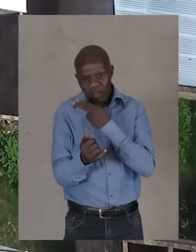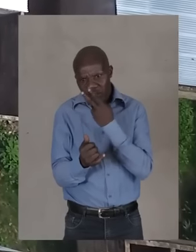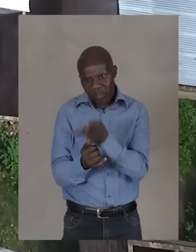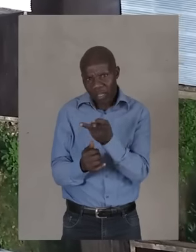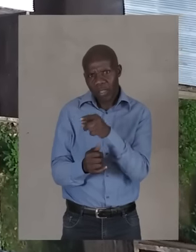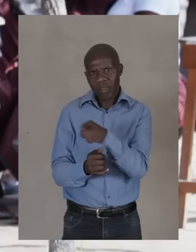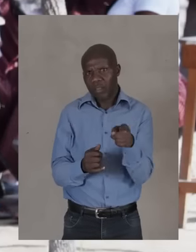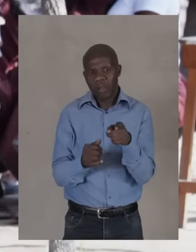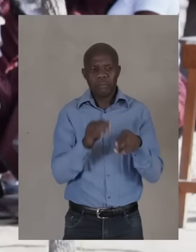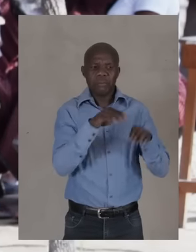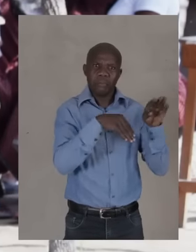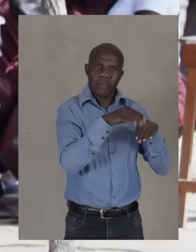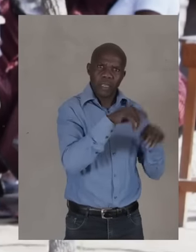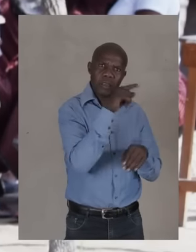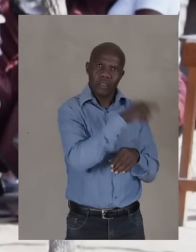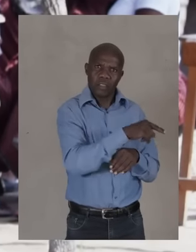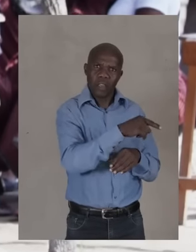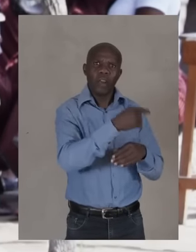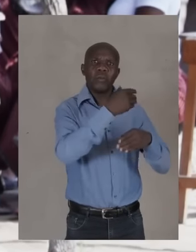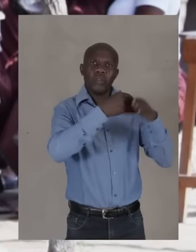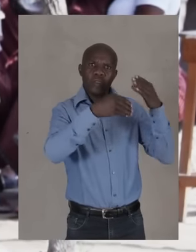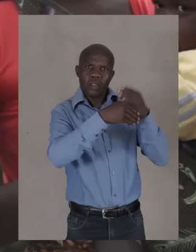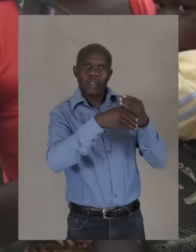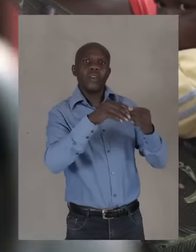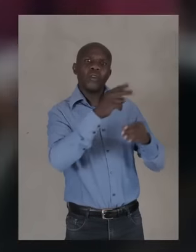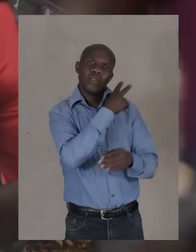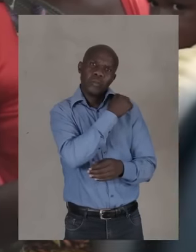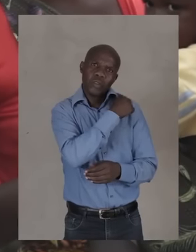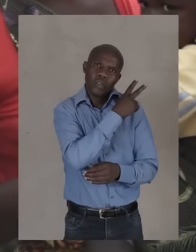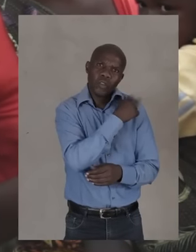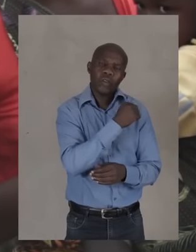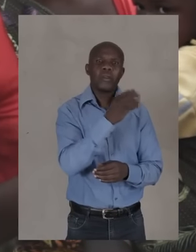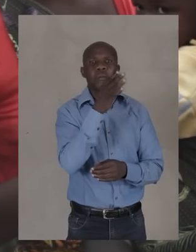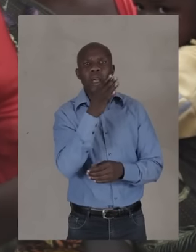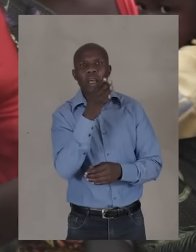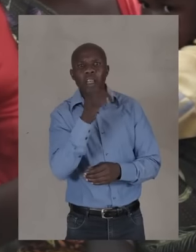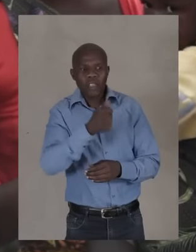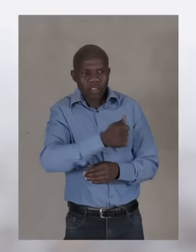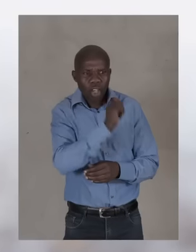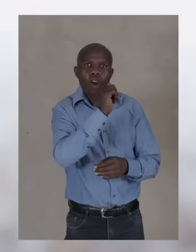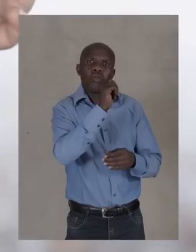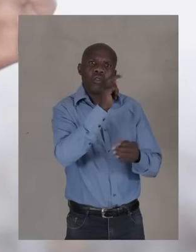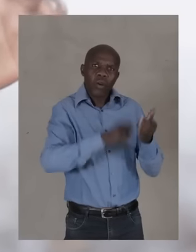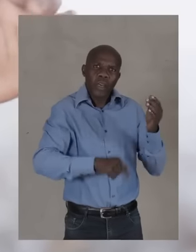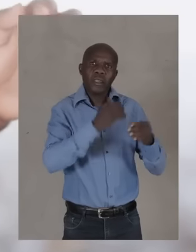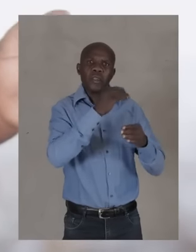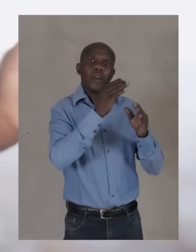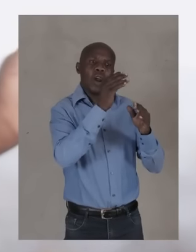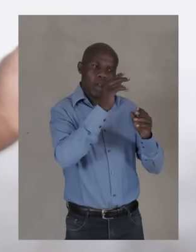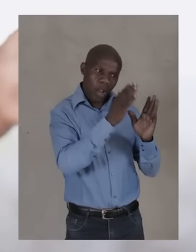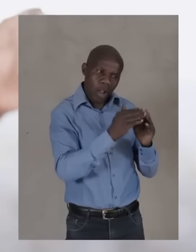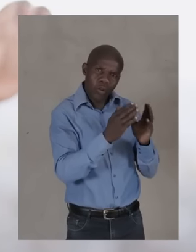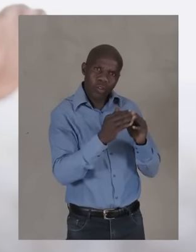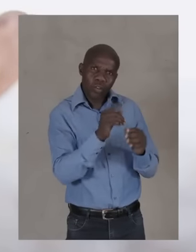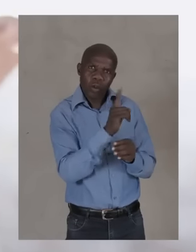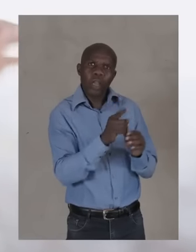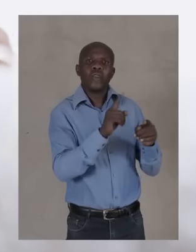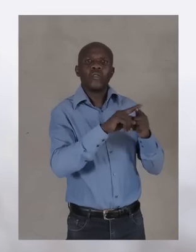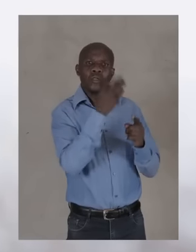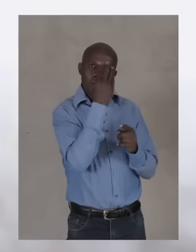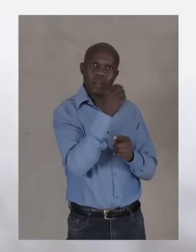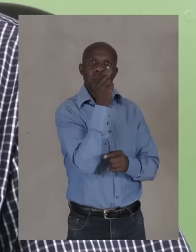Constituency Development Fund, it used to be market shelters, mourners shelters at hospitals, mothers shelters at maternity